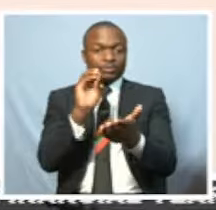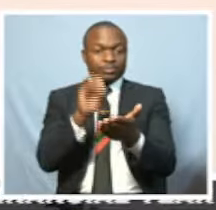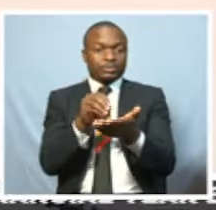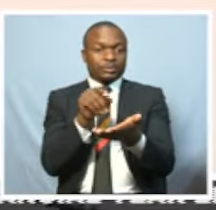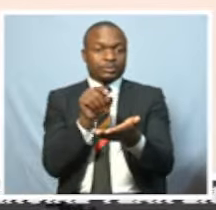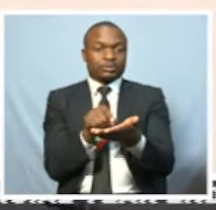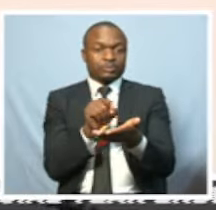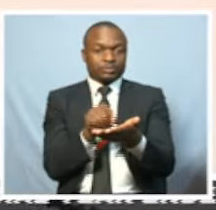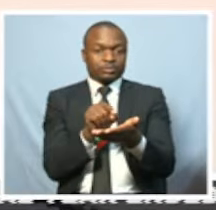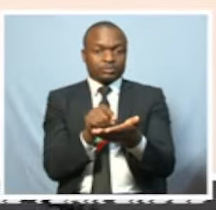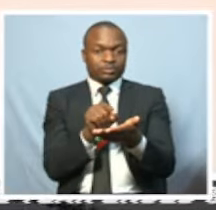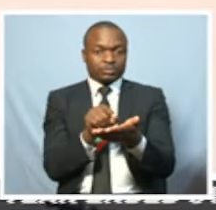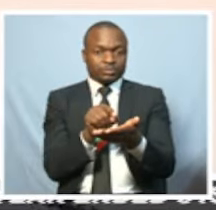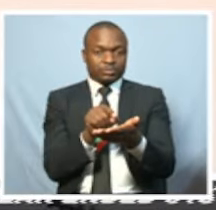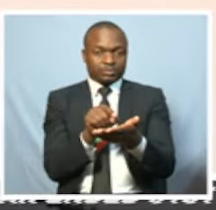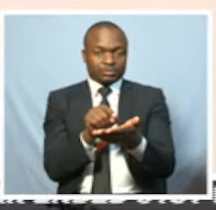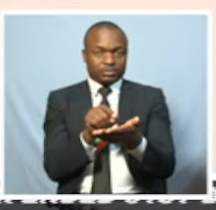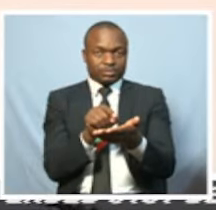and the